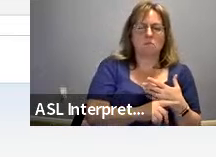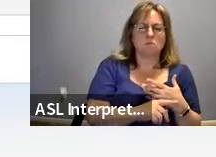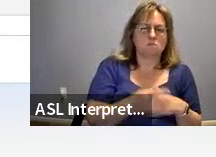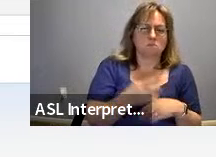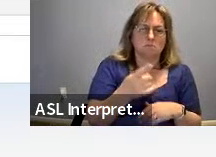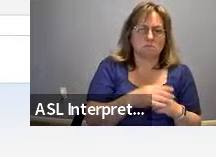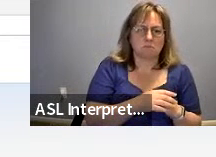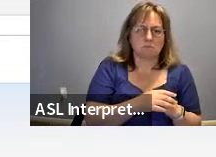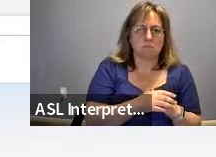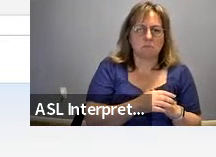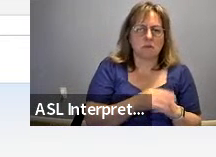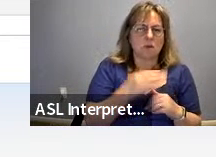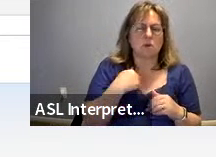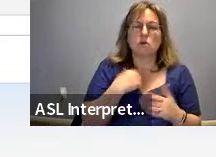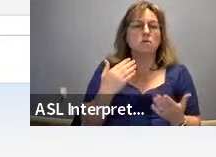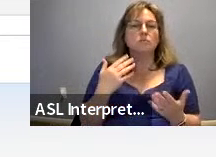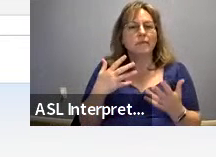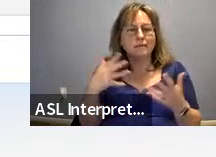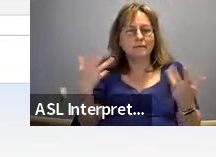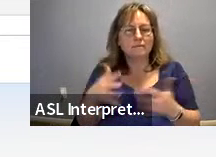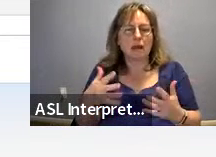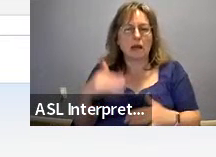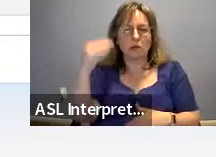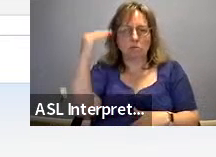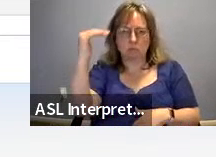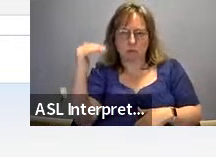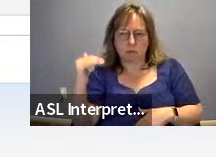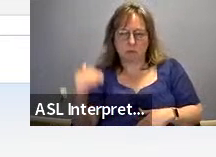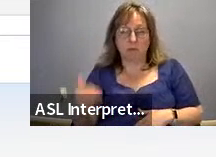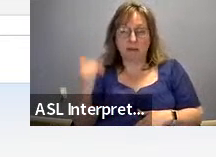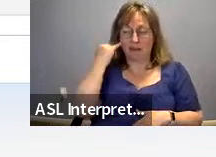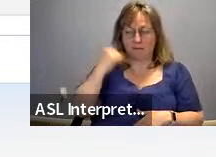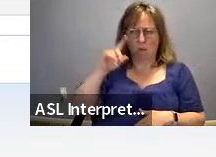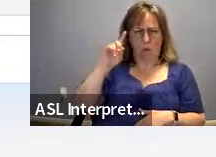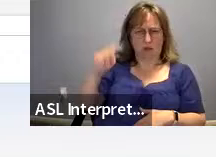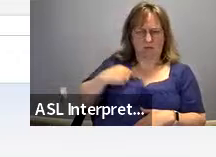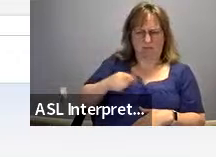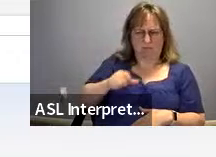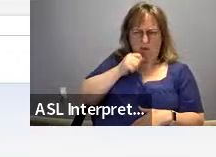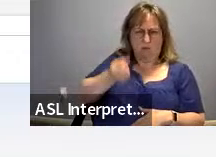the actions. If you have questions on them, please contact your school.